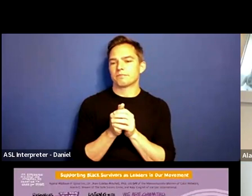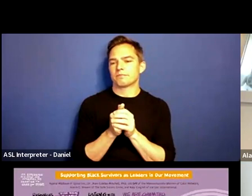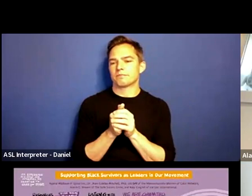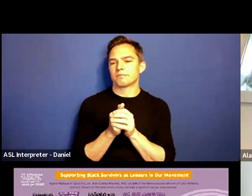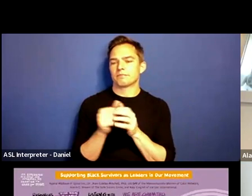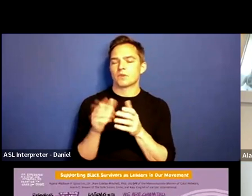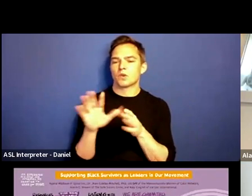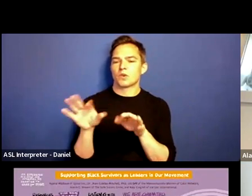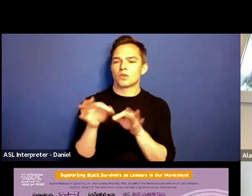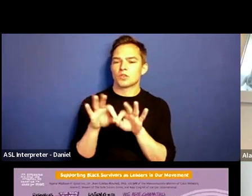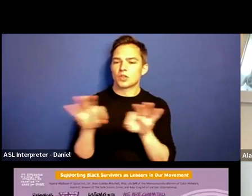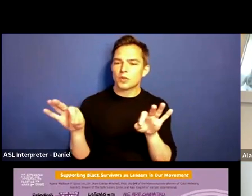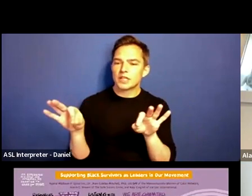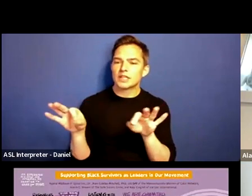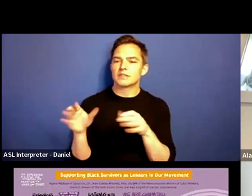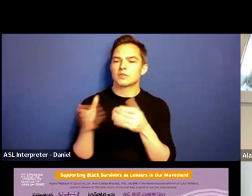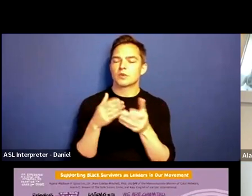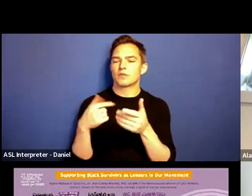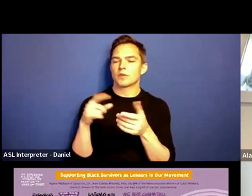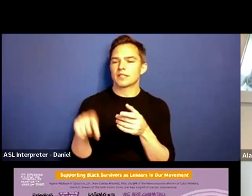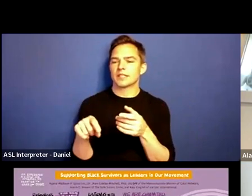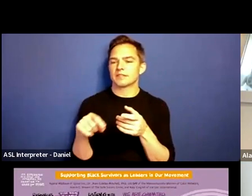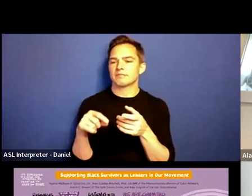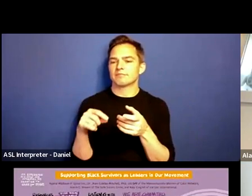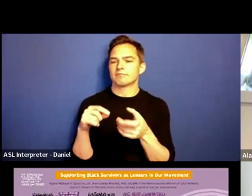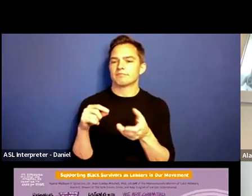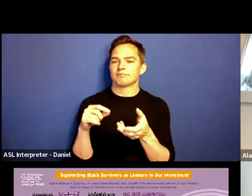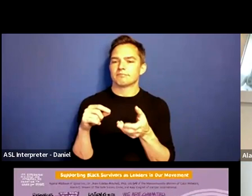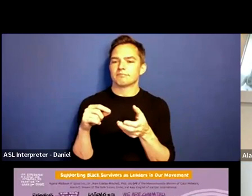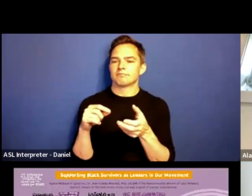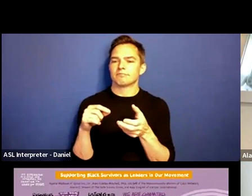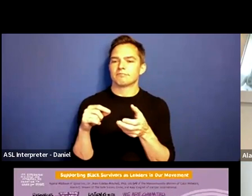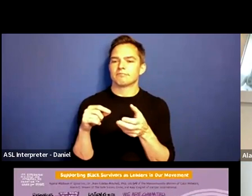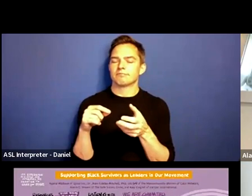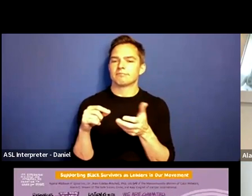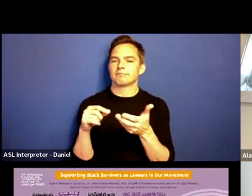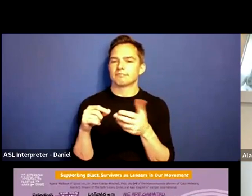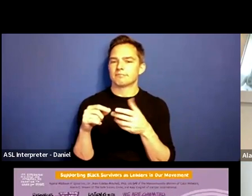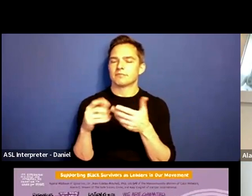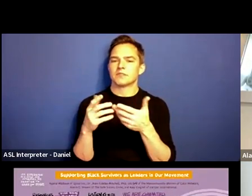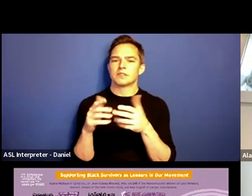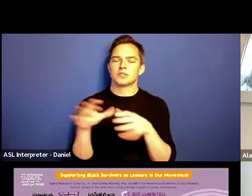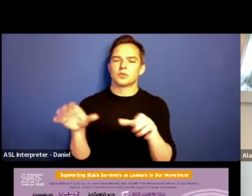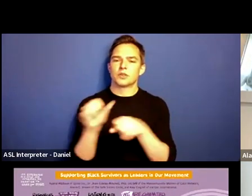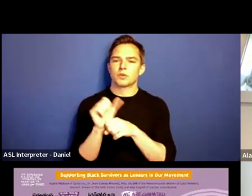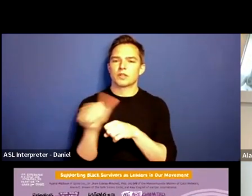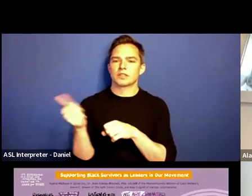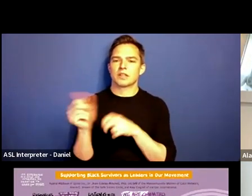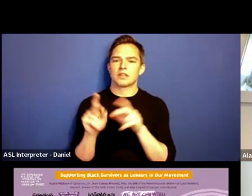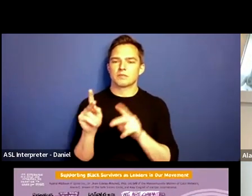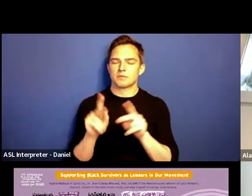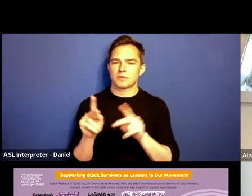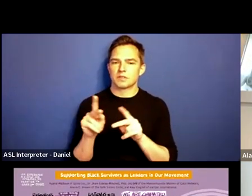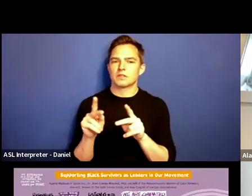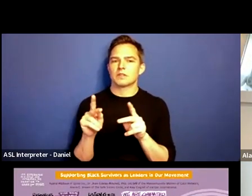degrees or whatever we may need to do the job, we will still find ourselves doing the work of other folks because they